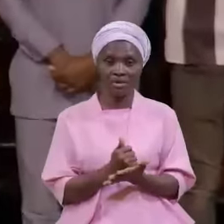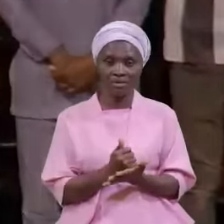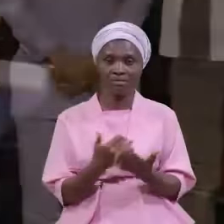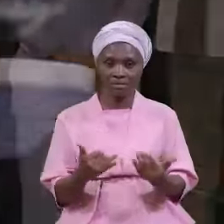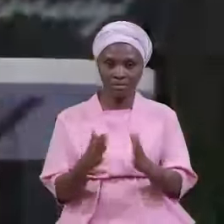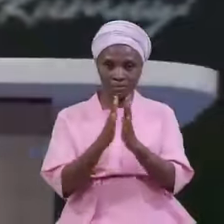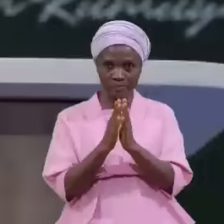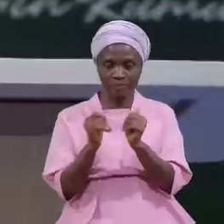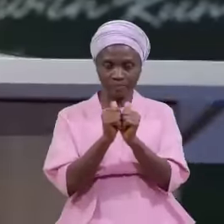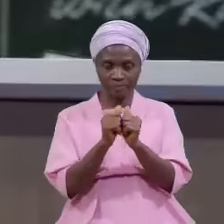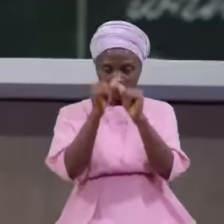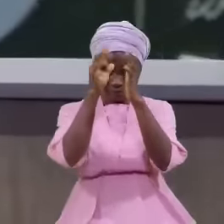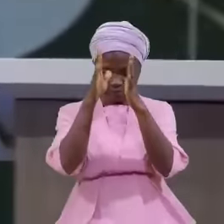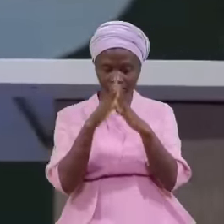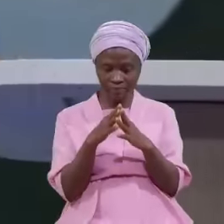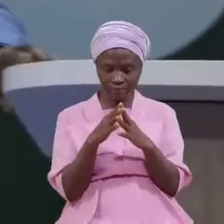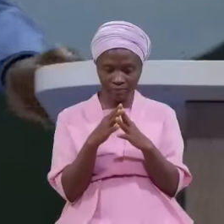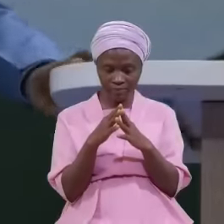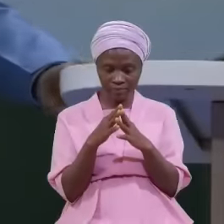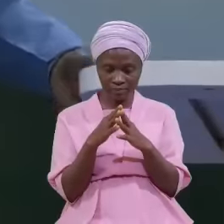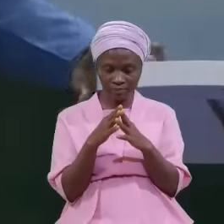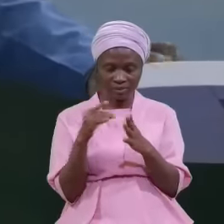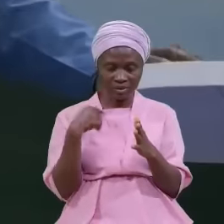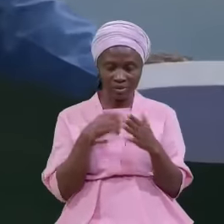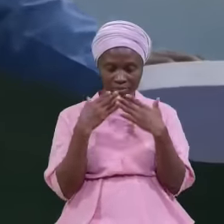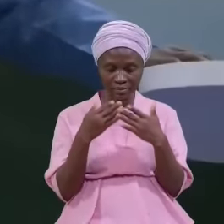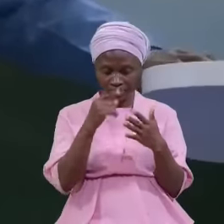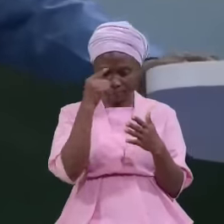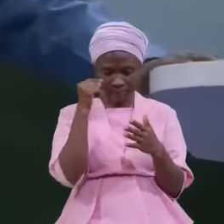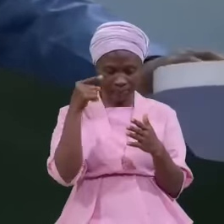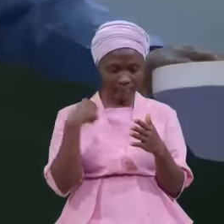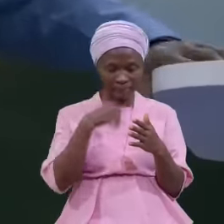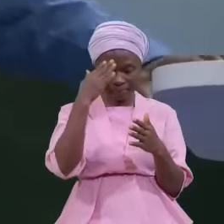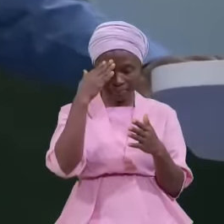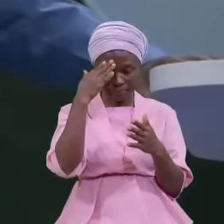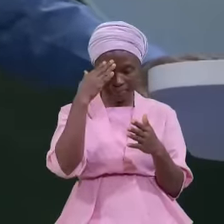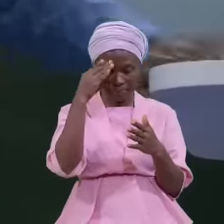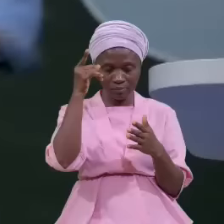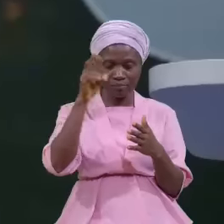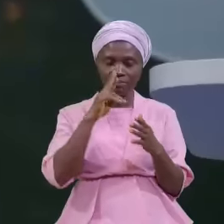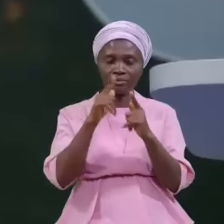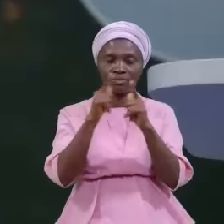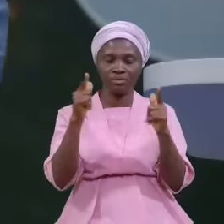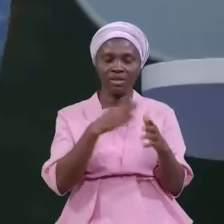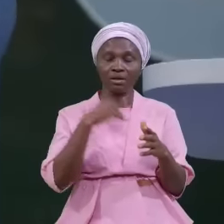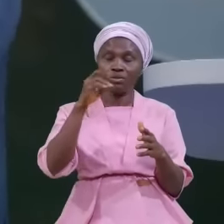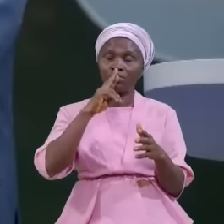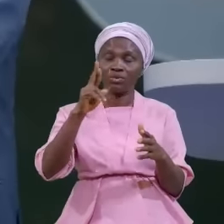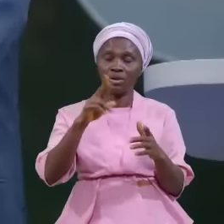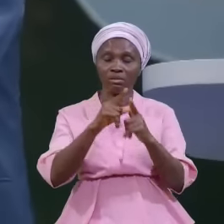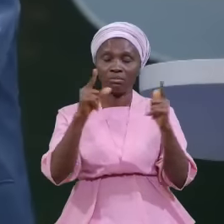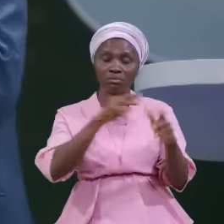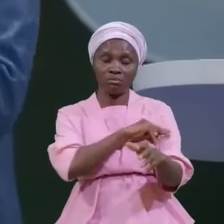Father, we thank you because we know you are great and you are mighty. With you,